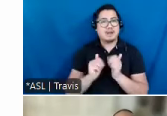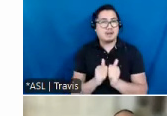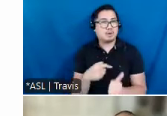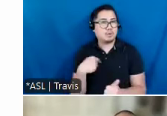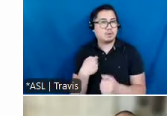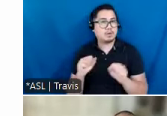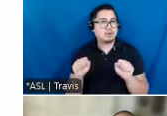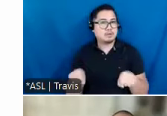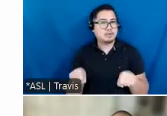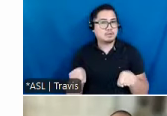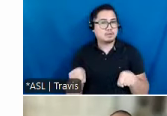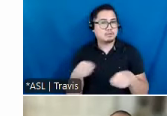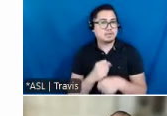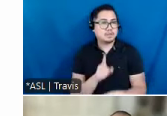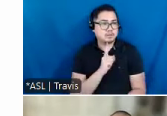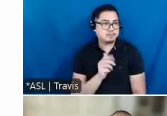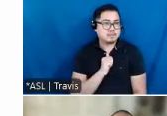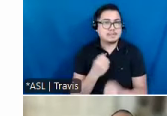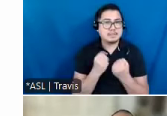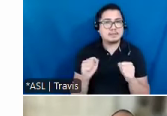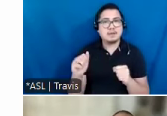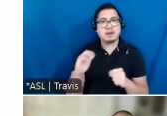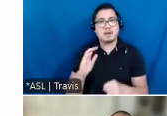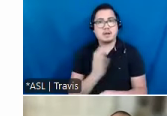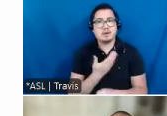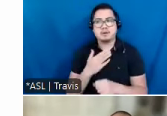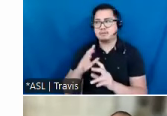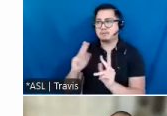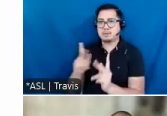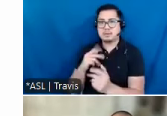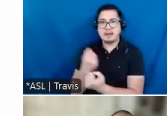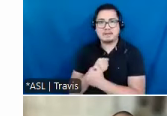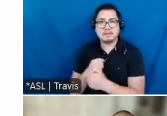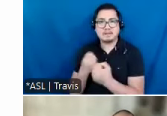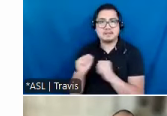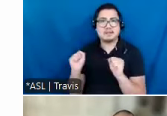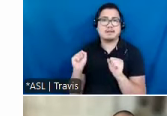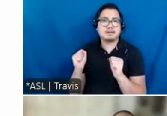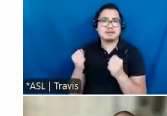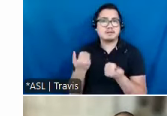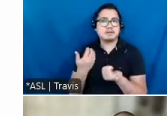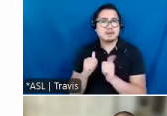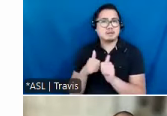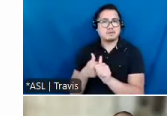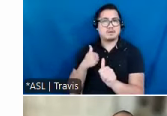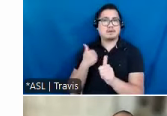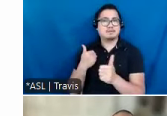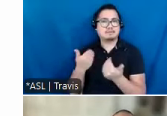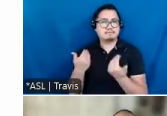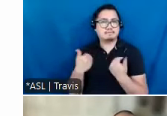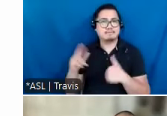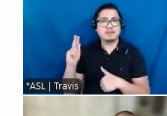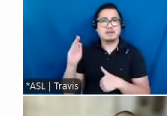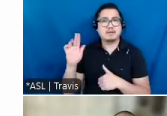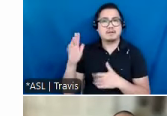all keep ourselves and our loved ones safe from these health complications associated with viral infections by